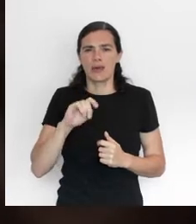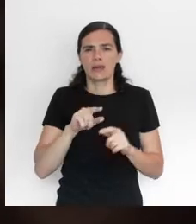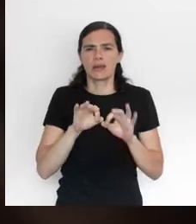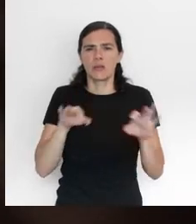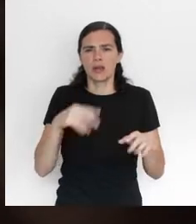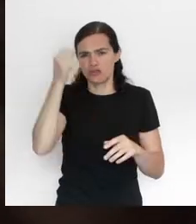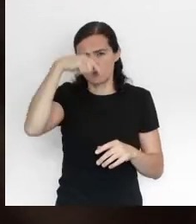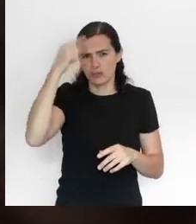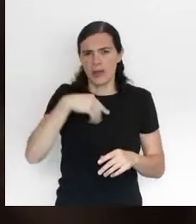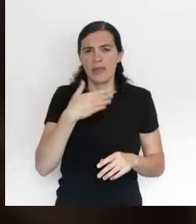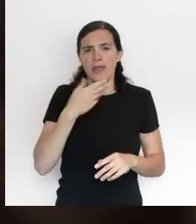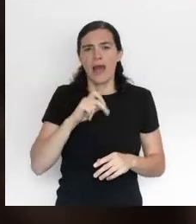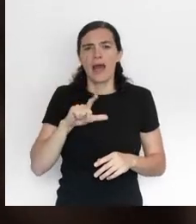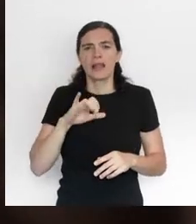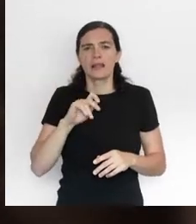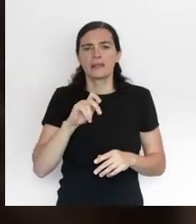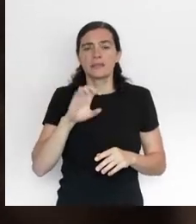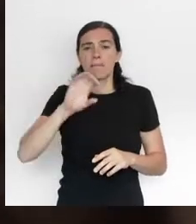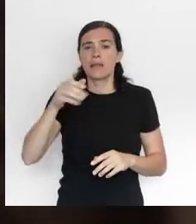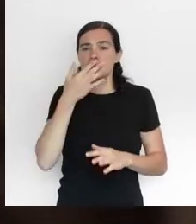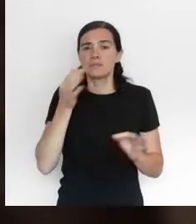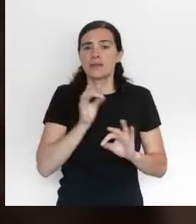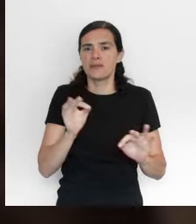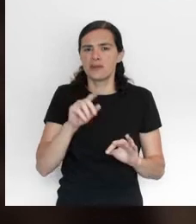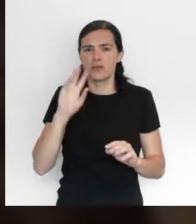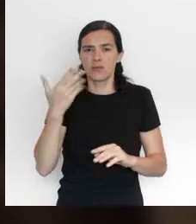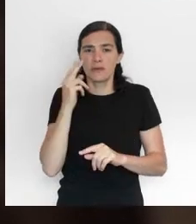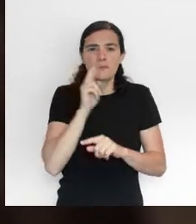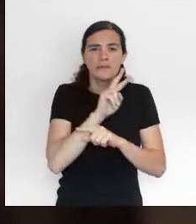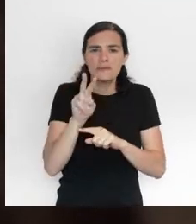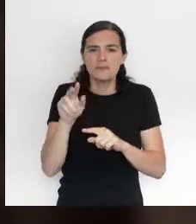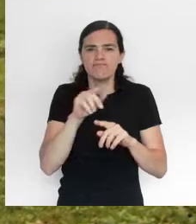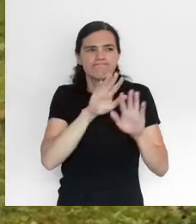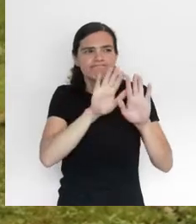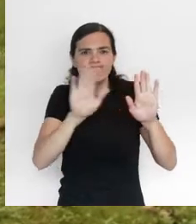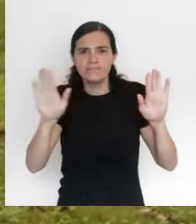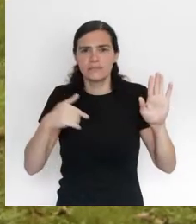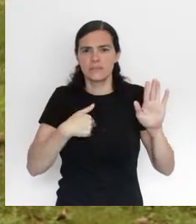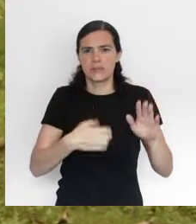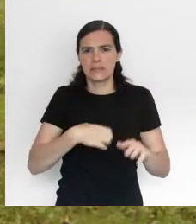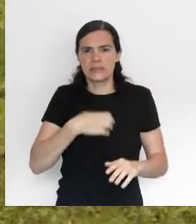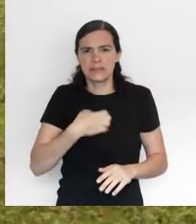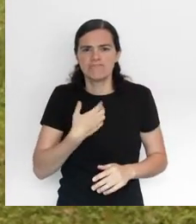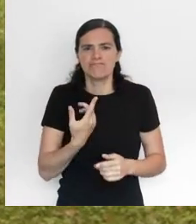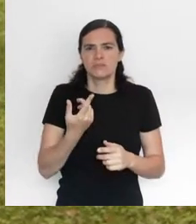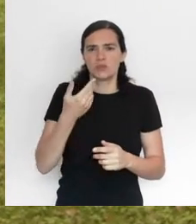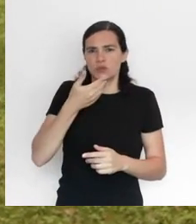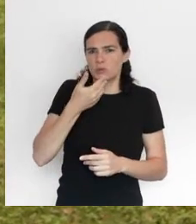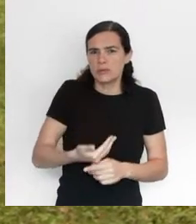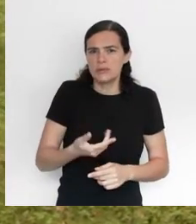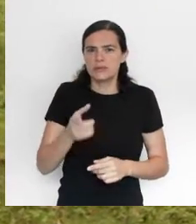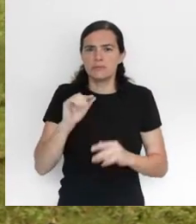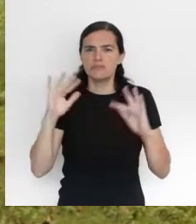and Alice in Wonderland when you visit this exhibition. Your senses, your